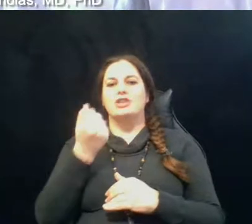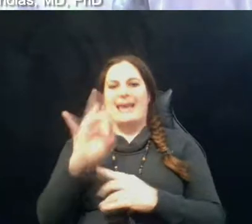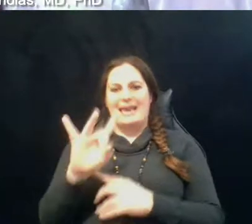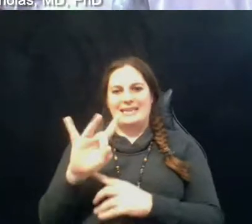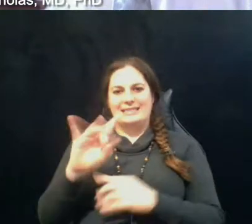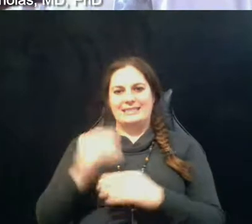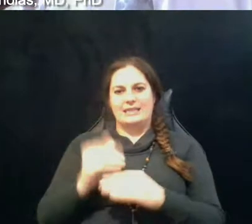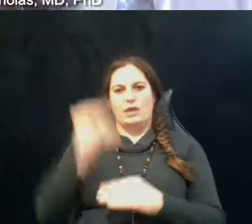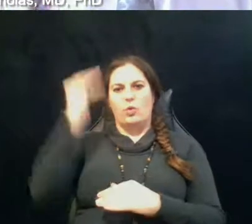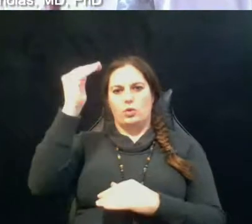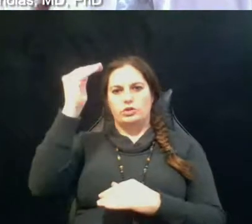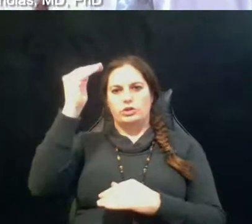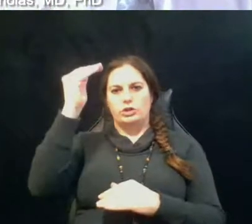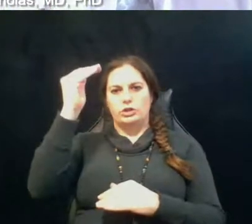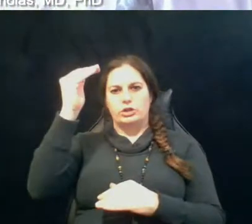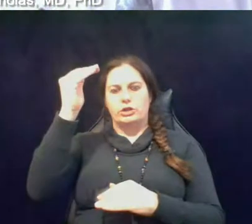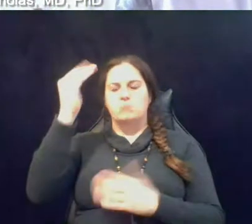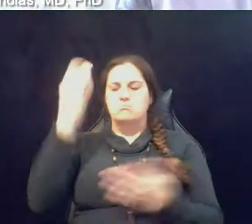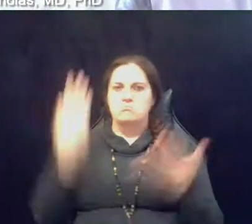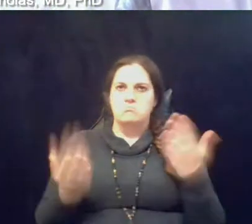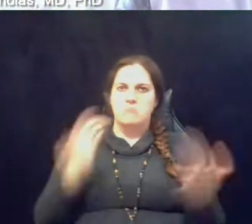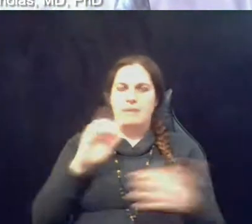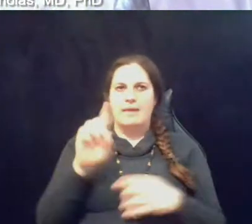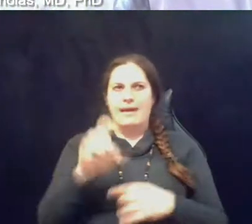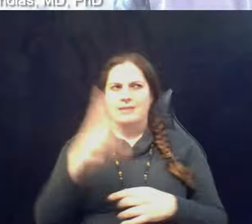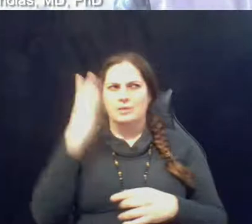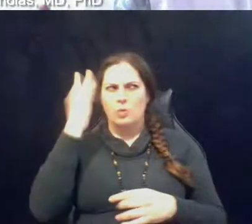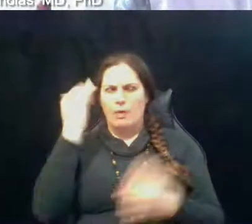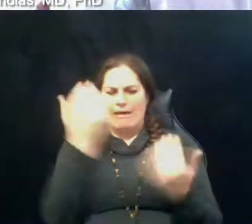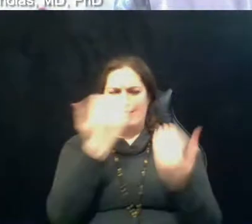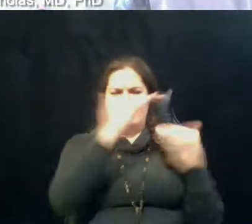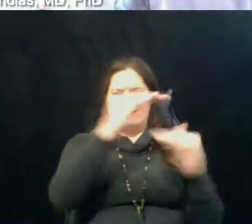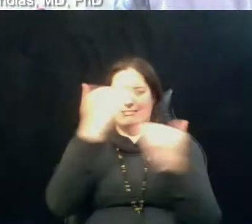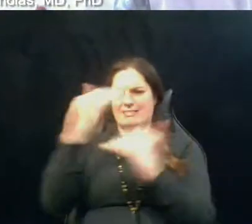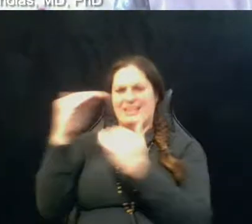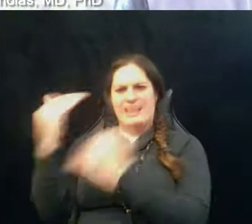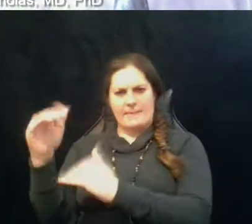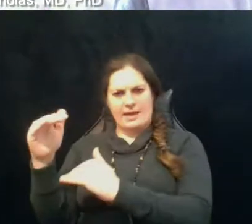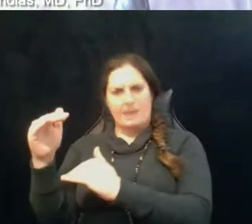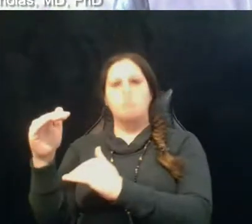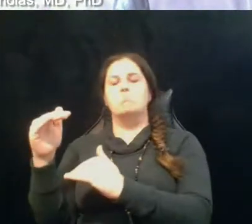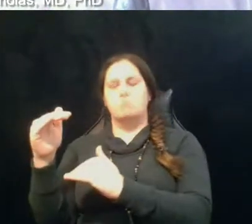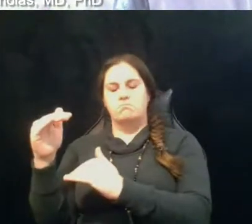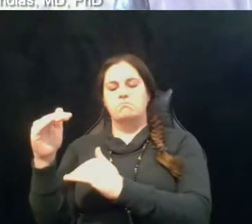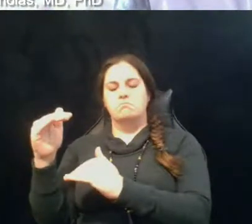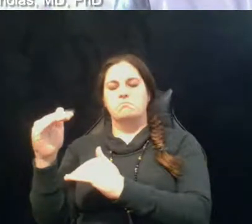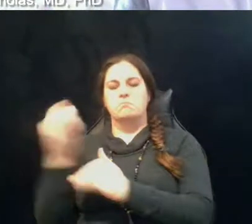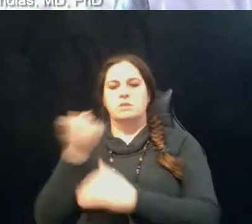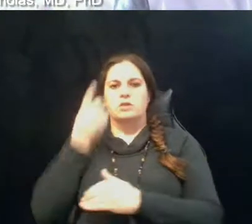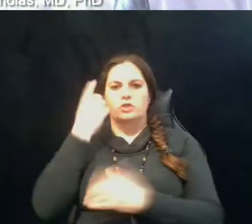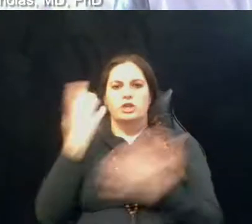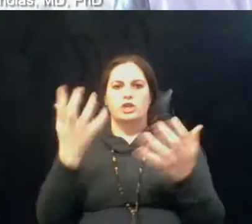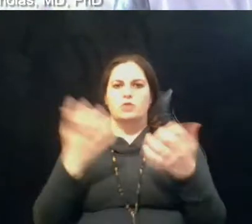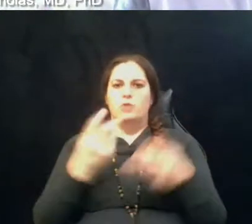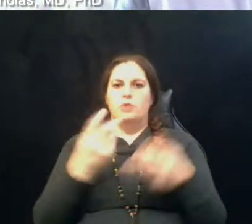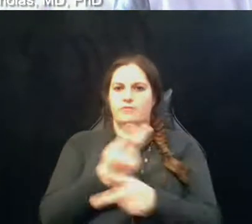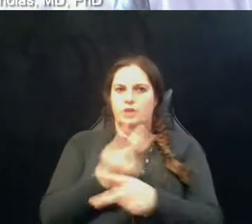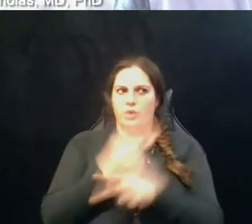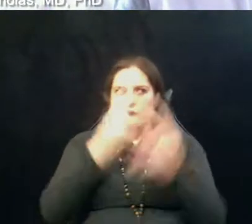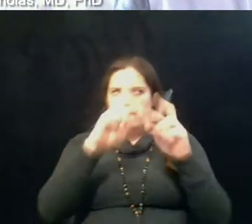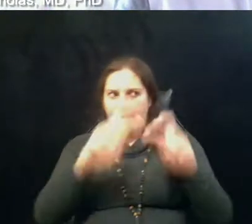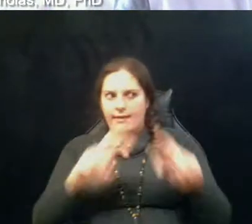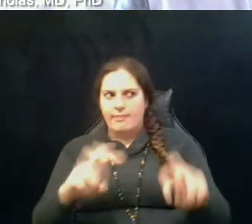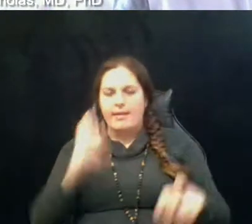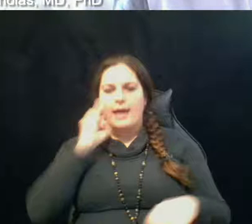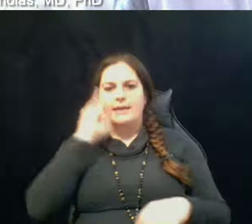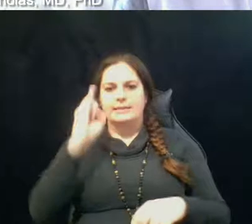this? When you set up the process of studying whether vaccines help and actually don't hurt you, you have to be very rigorous